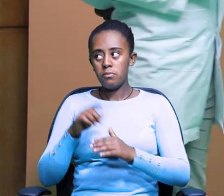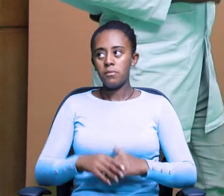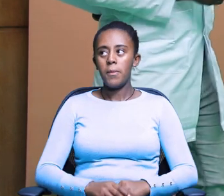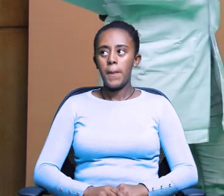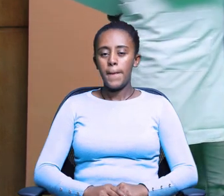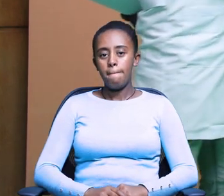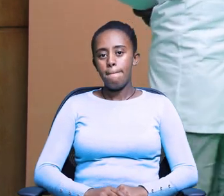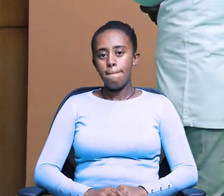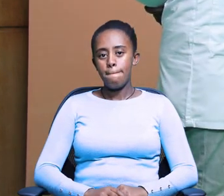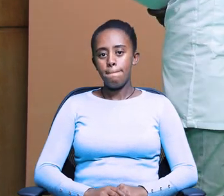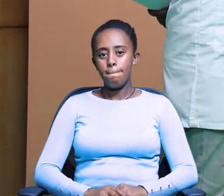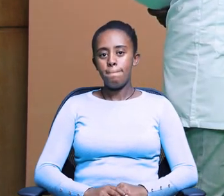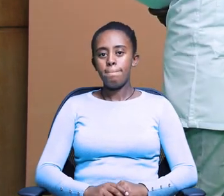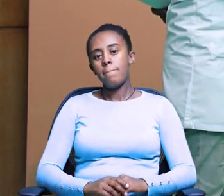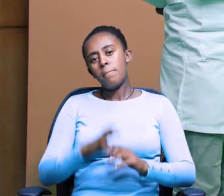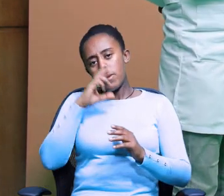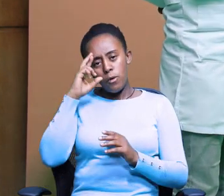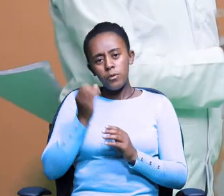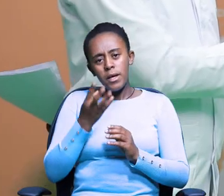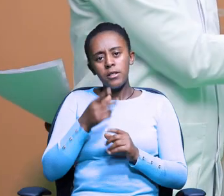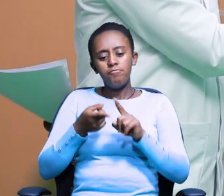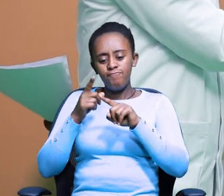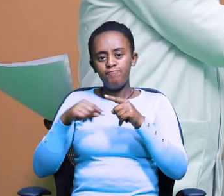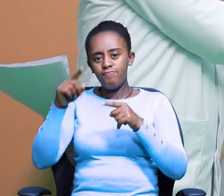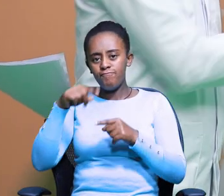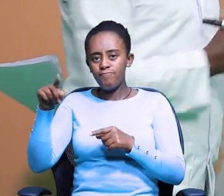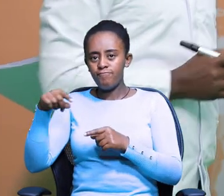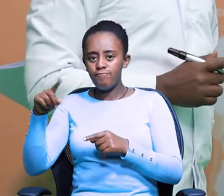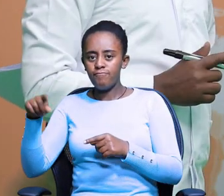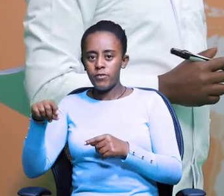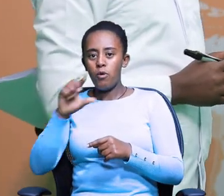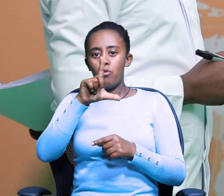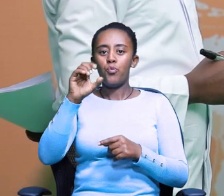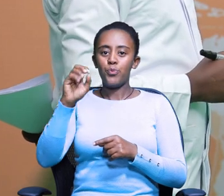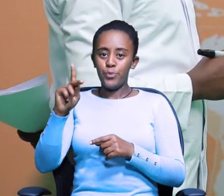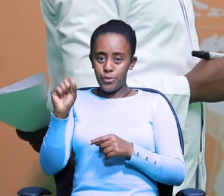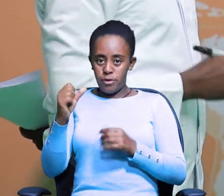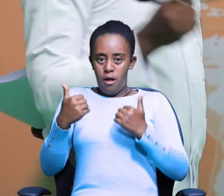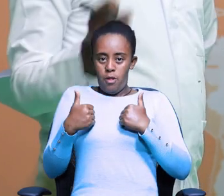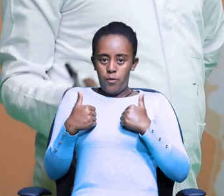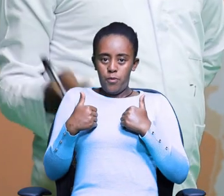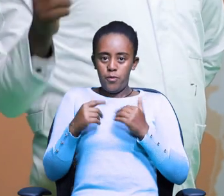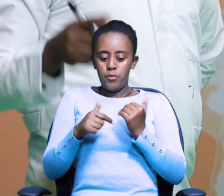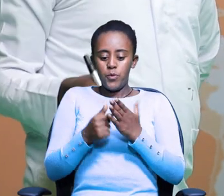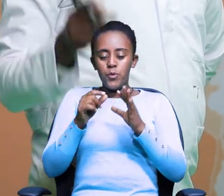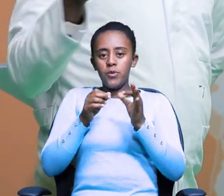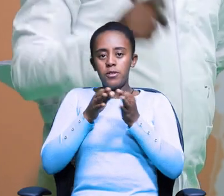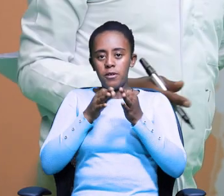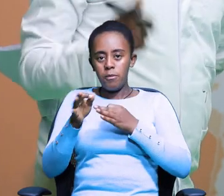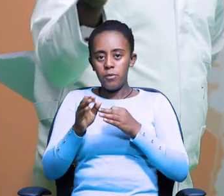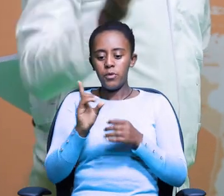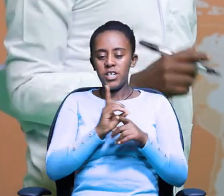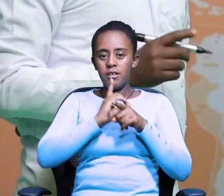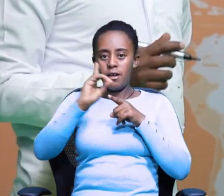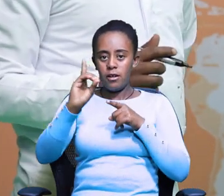because it has many turns of loops, or because it has a loops. So to determine the direction of magnetic